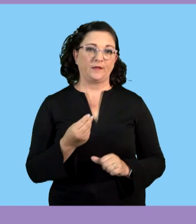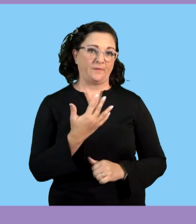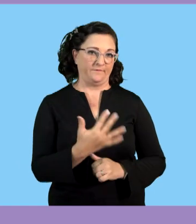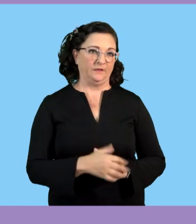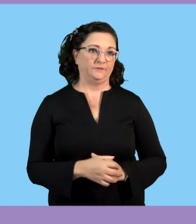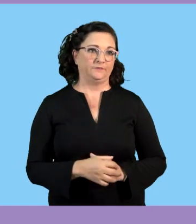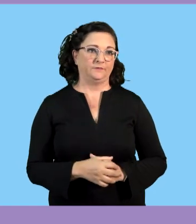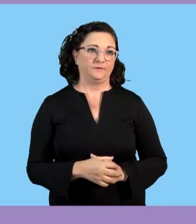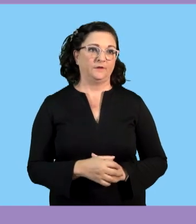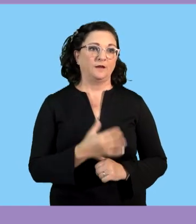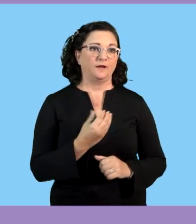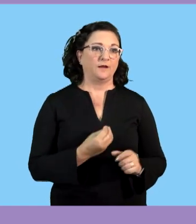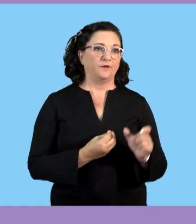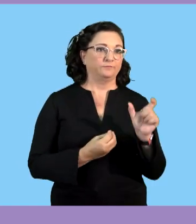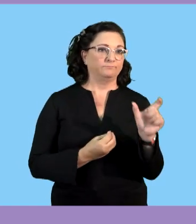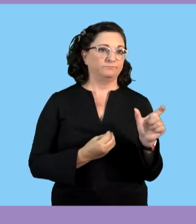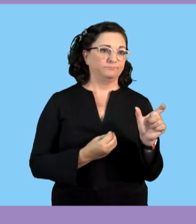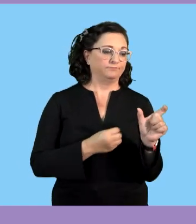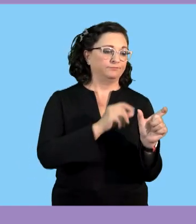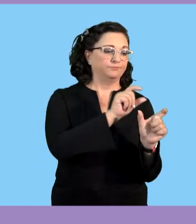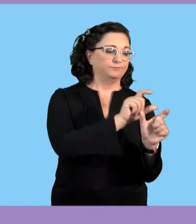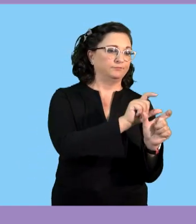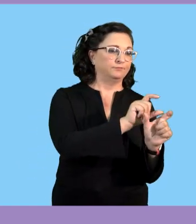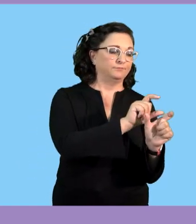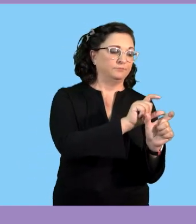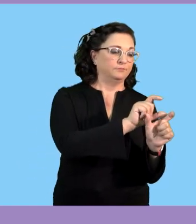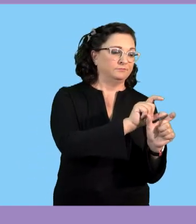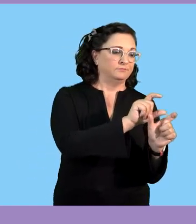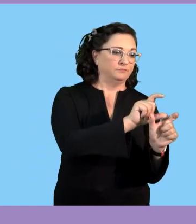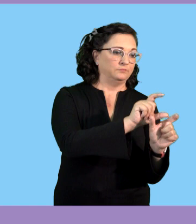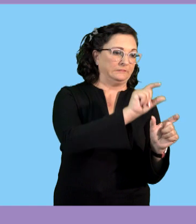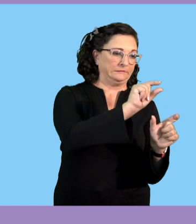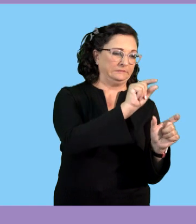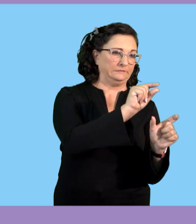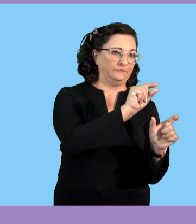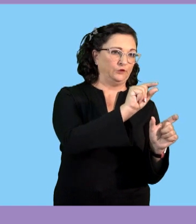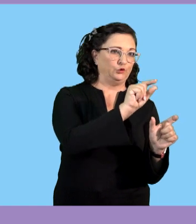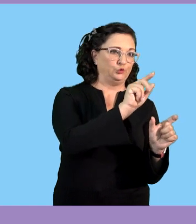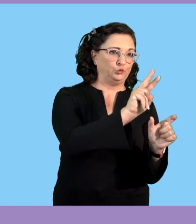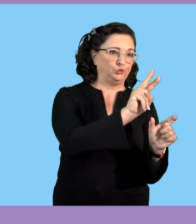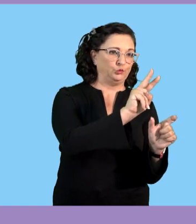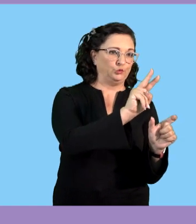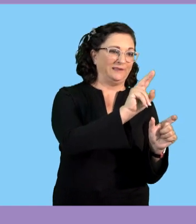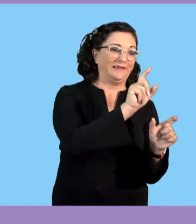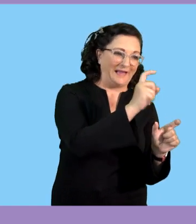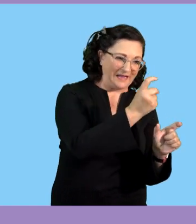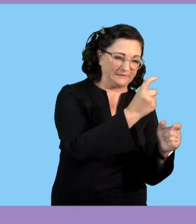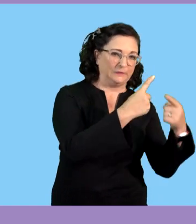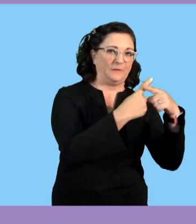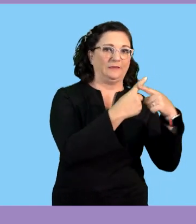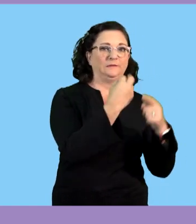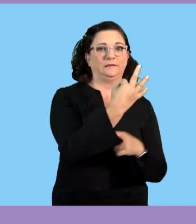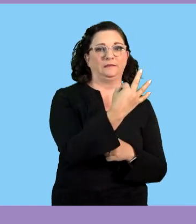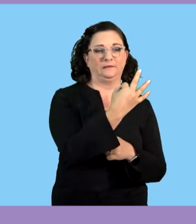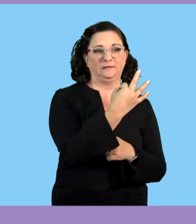move on to number 5, where we have 2 exponent x plus 3 is equals to 1/4. So again, working